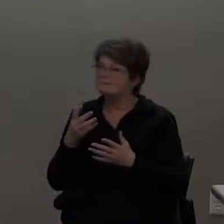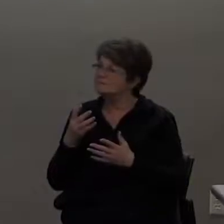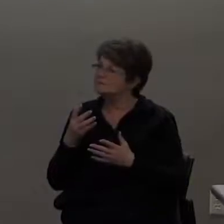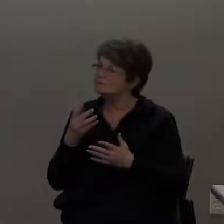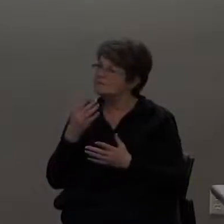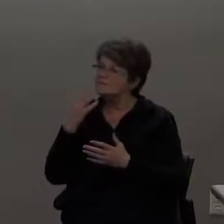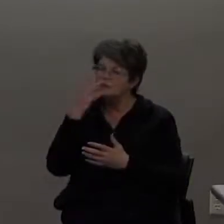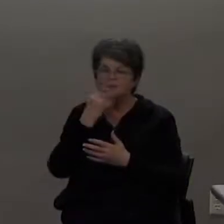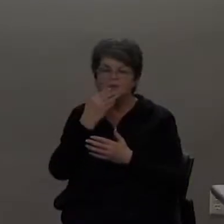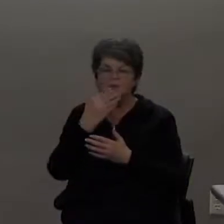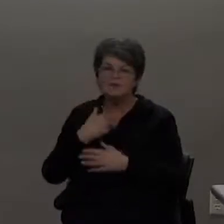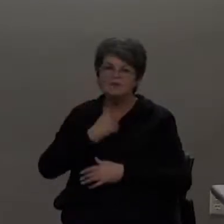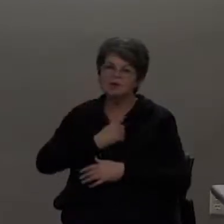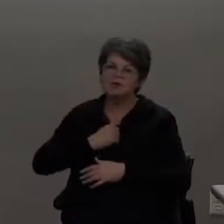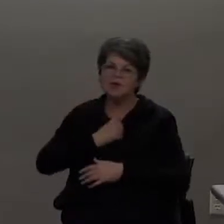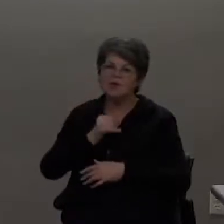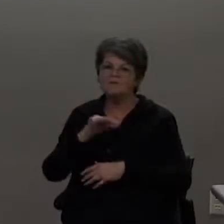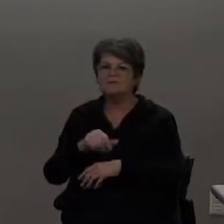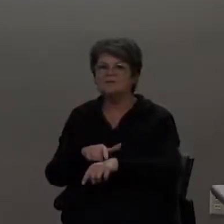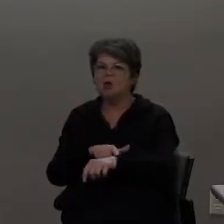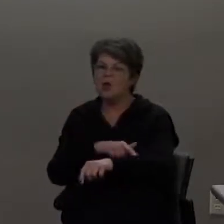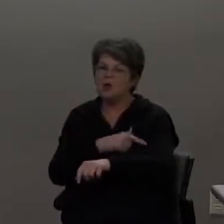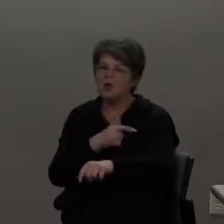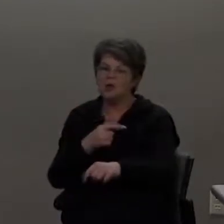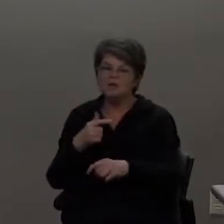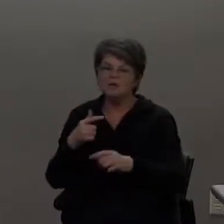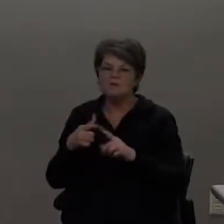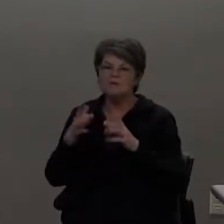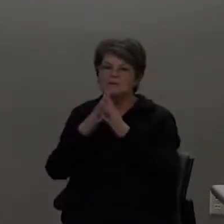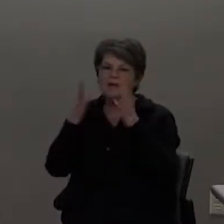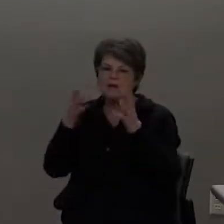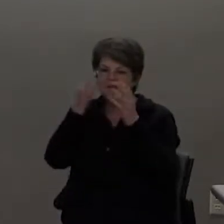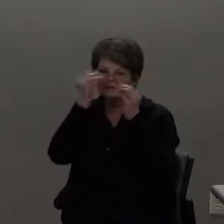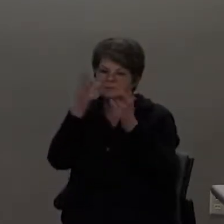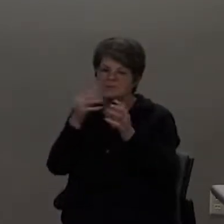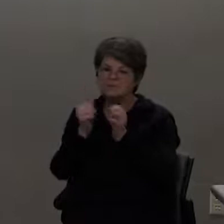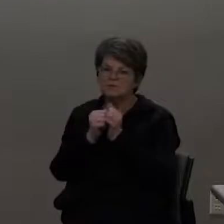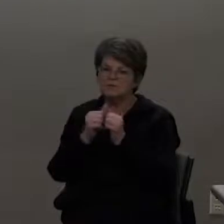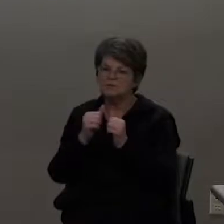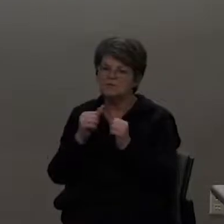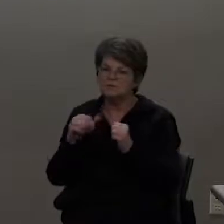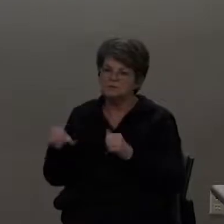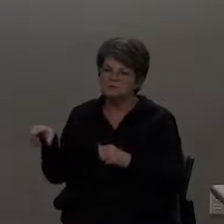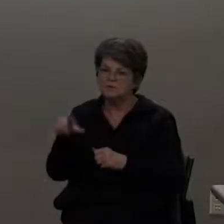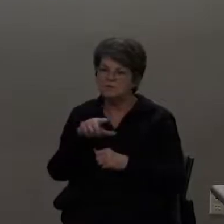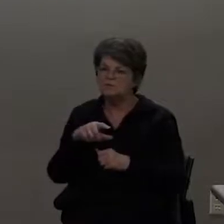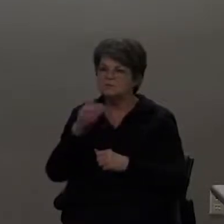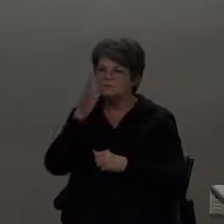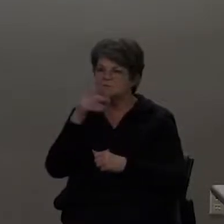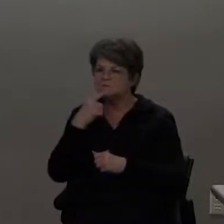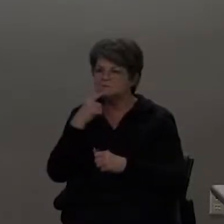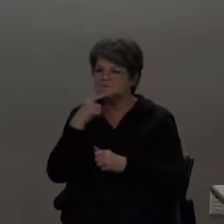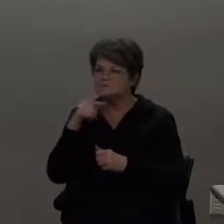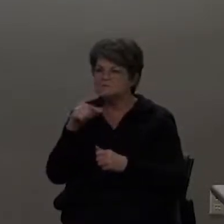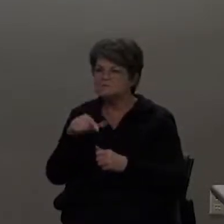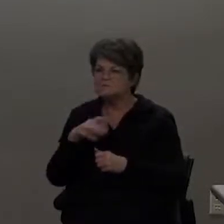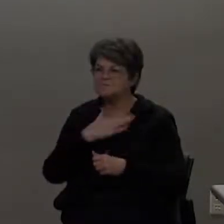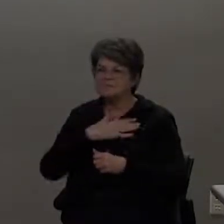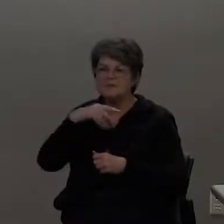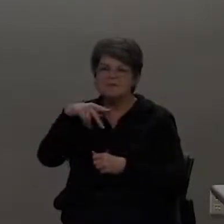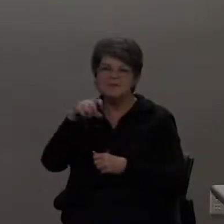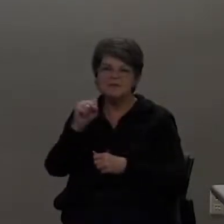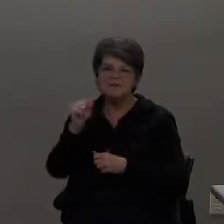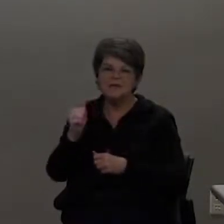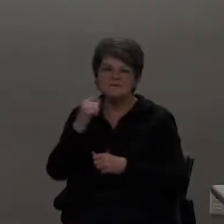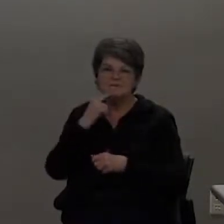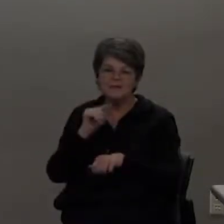time. I apologize if this was long again. It's a lot of information to cover with all of you, and I will say this is my PSA for tonight.